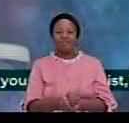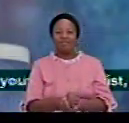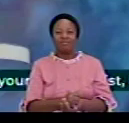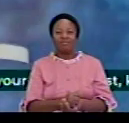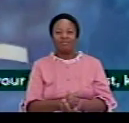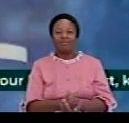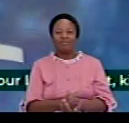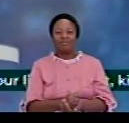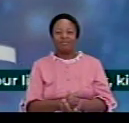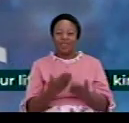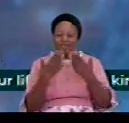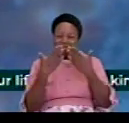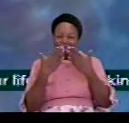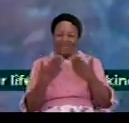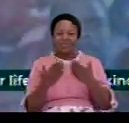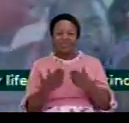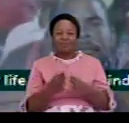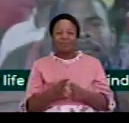Thank you.